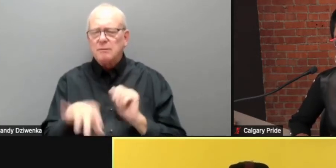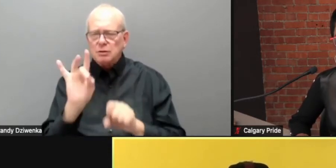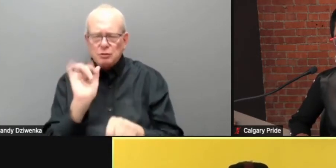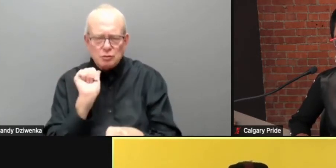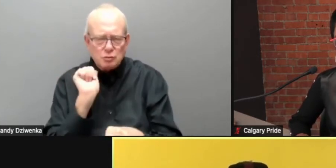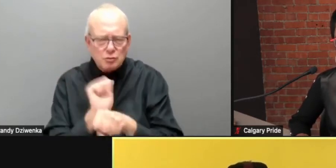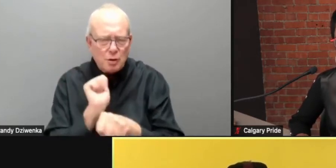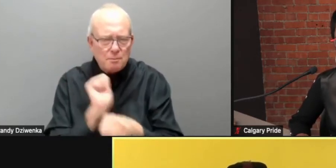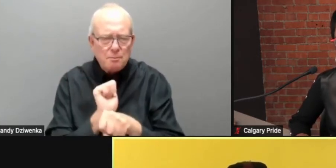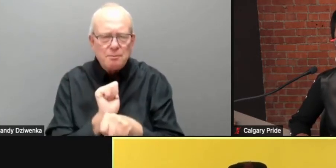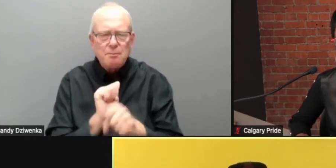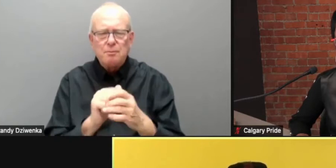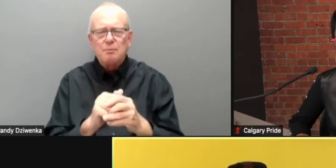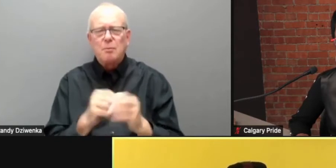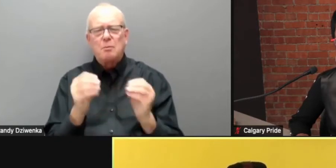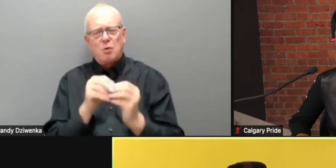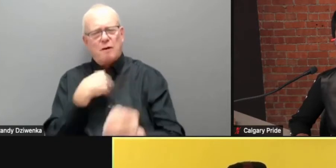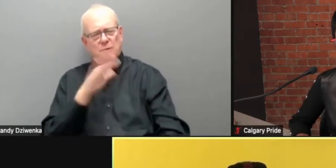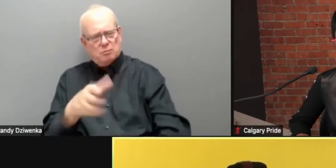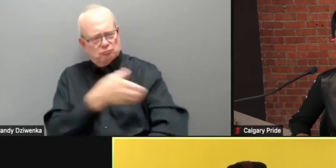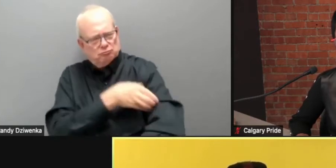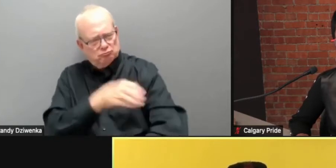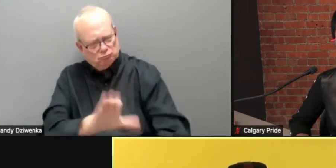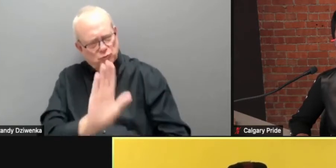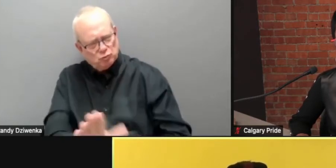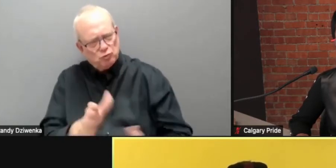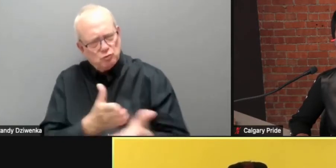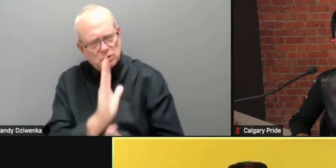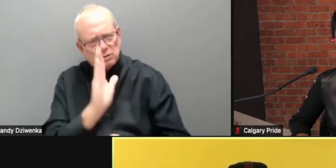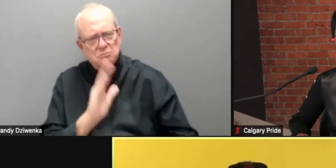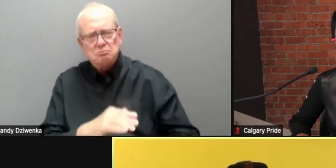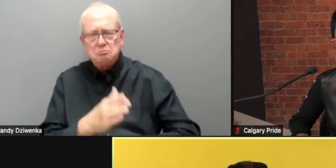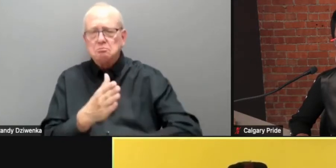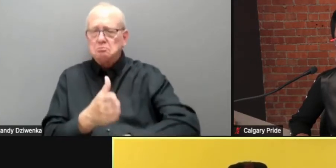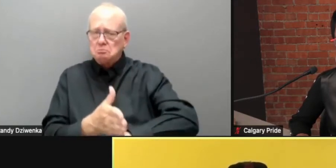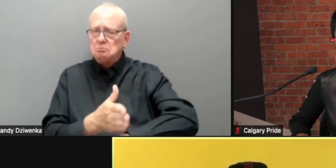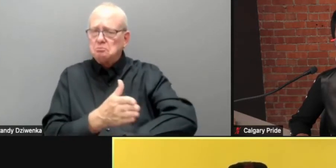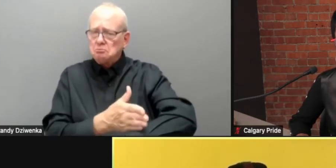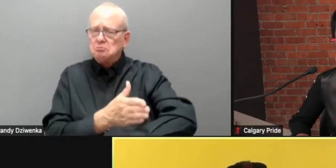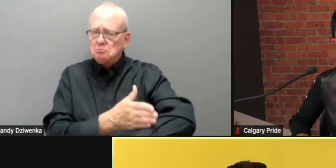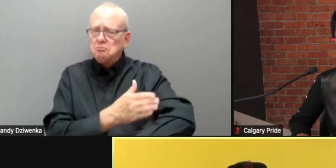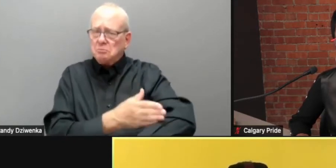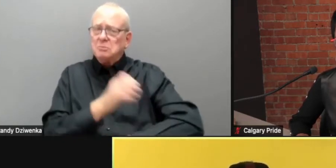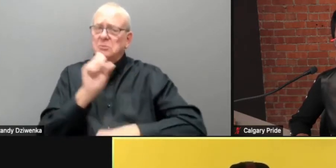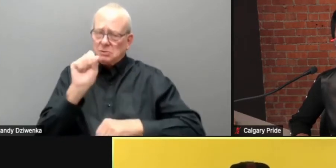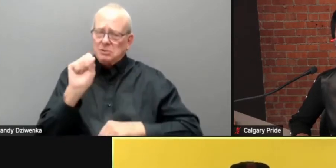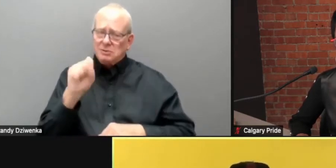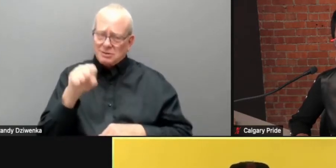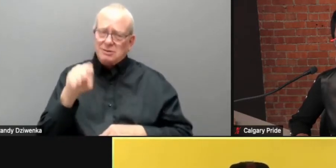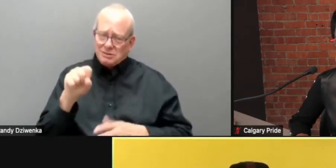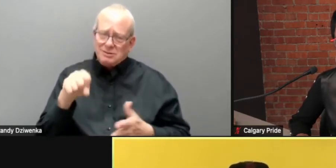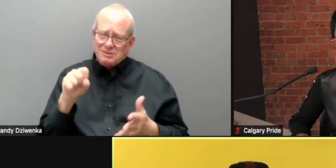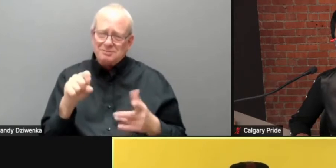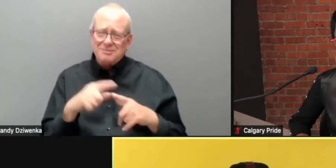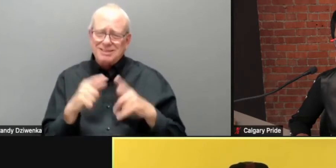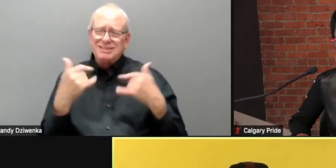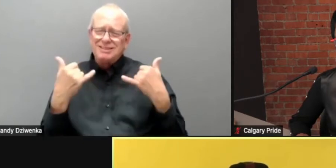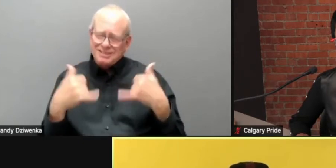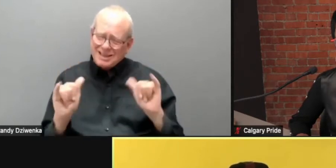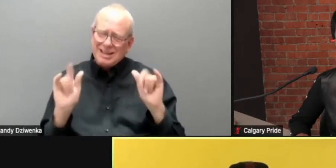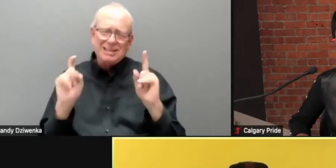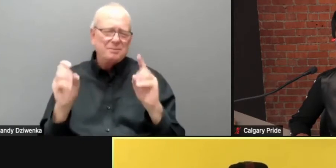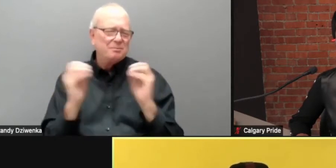done, but at least now they are being recognized by the government, and we are trying to provide them all